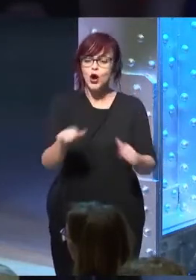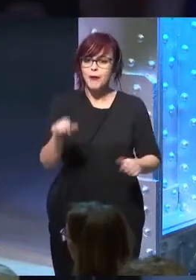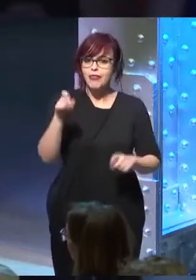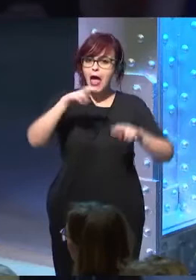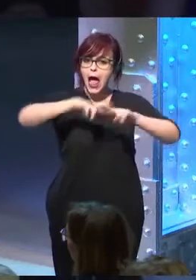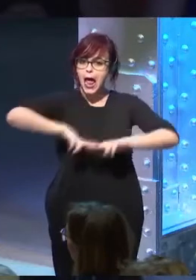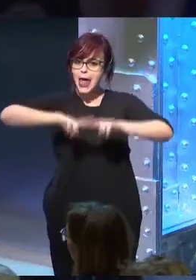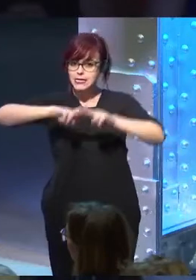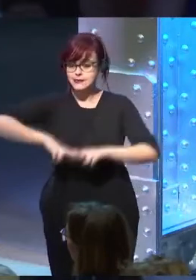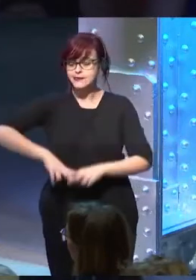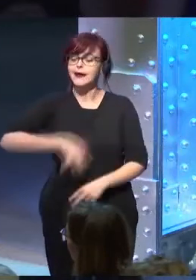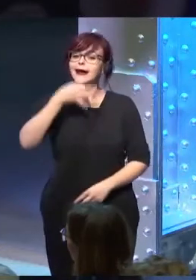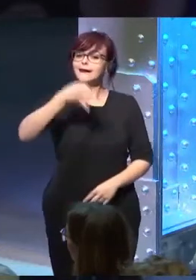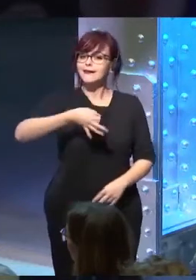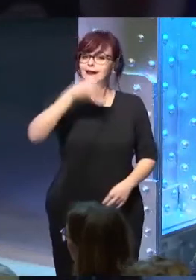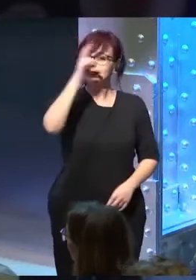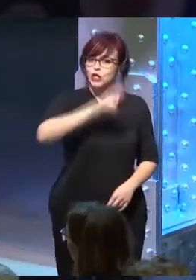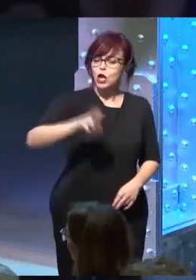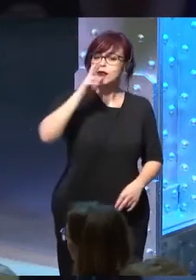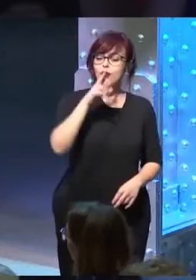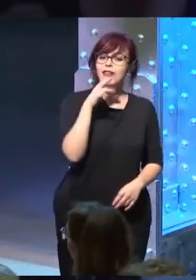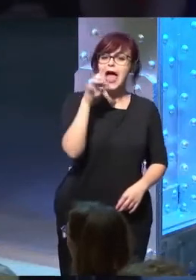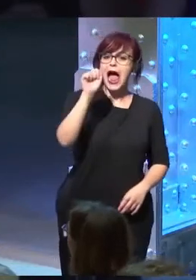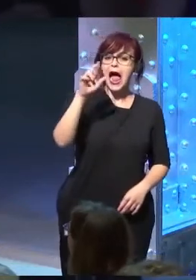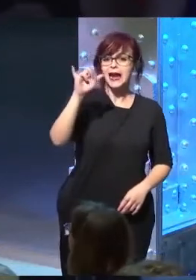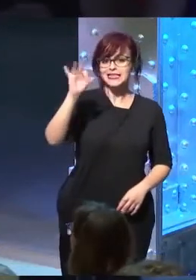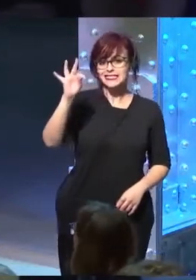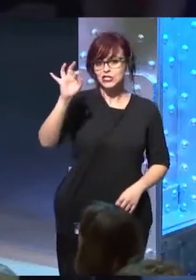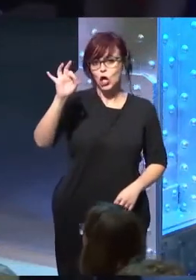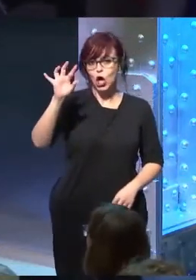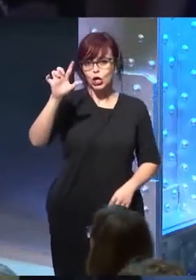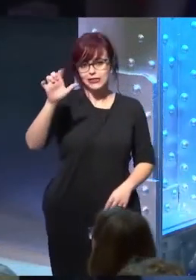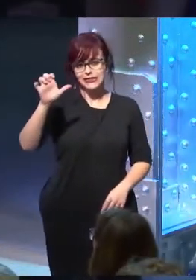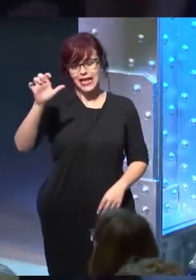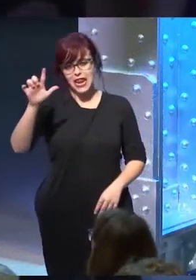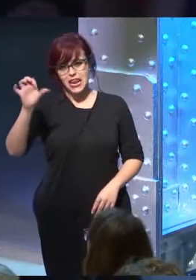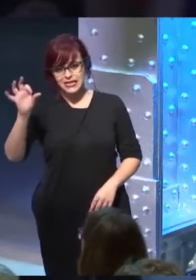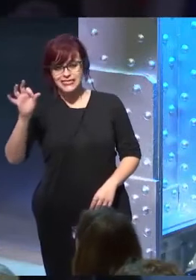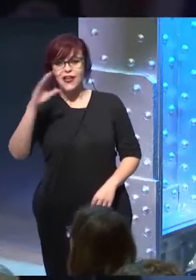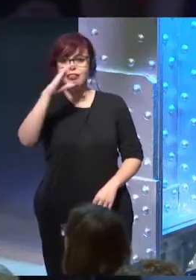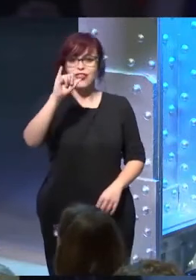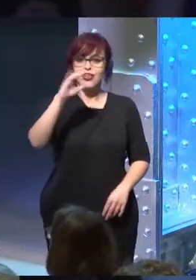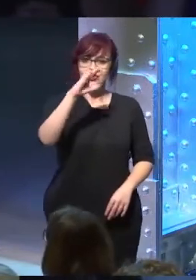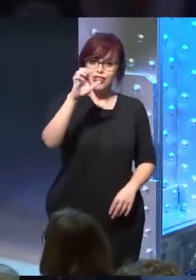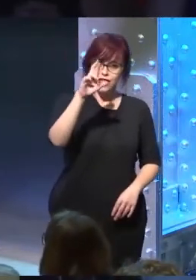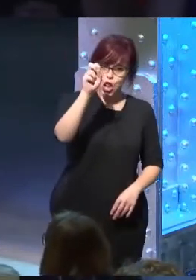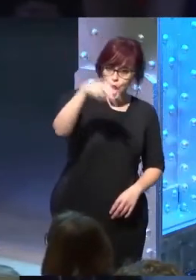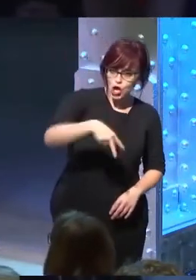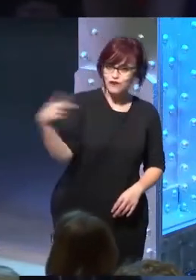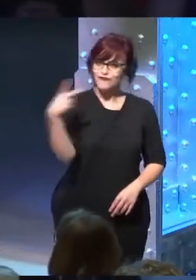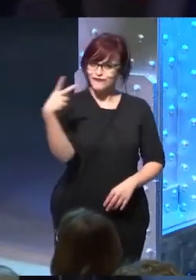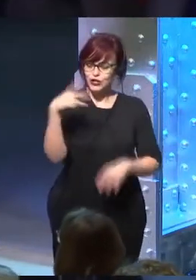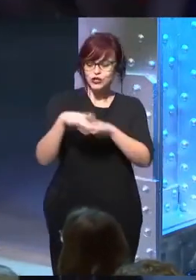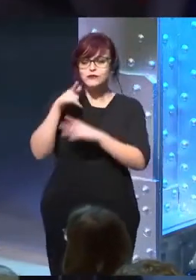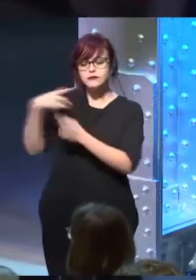Aristotle and Cicero. In fact, leaving aside President Trump, who I think is slightly different, it used